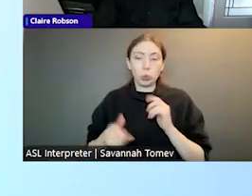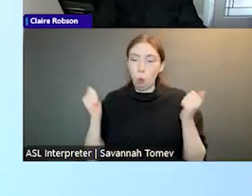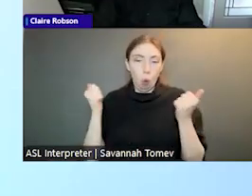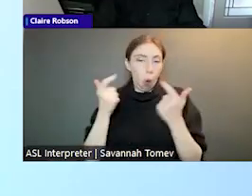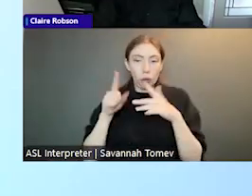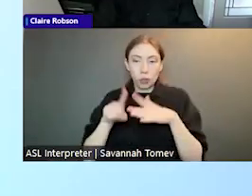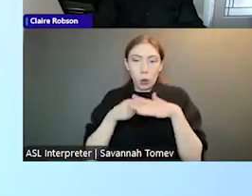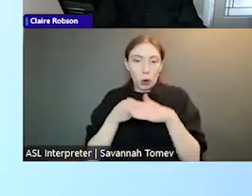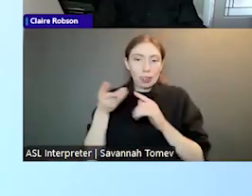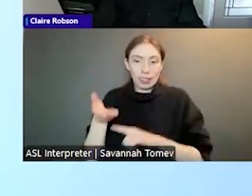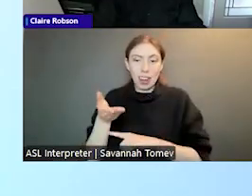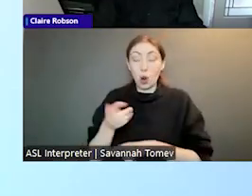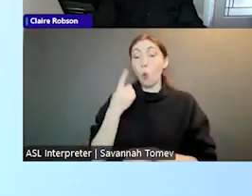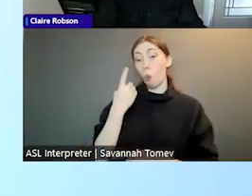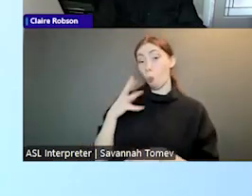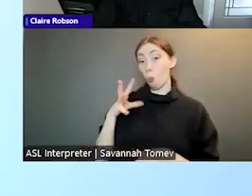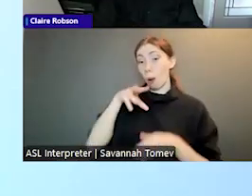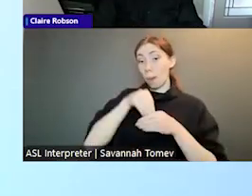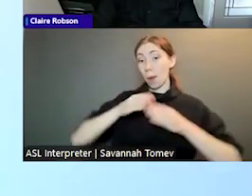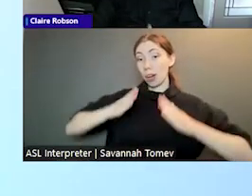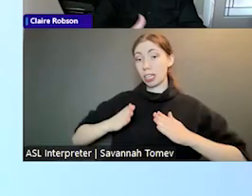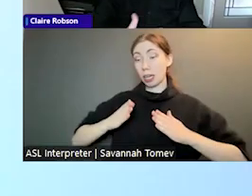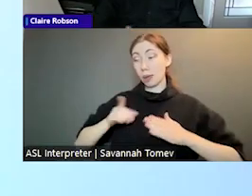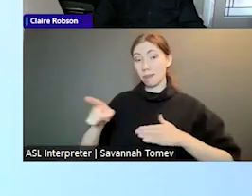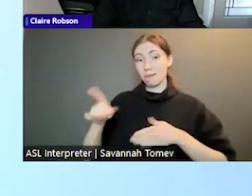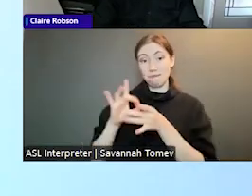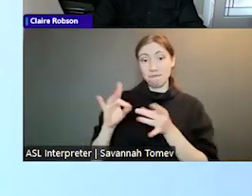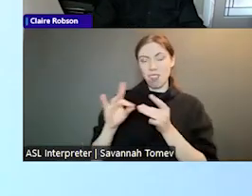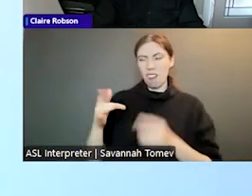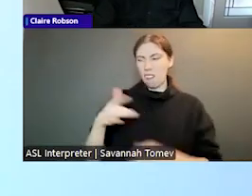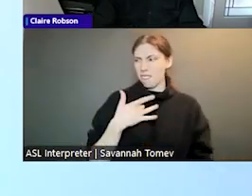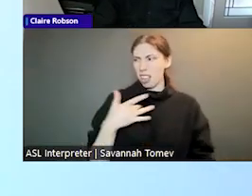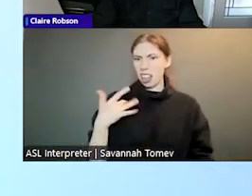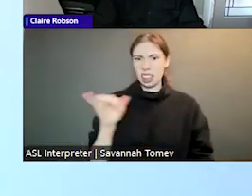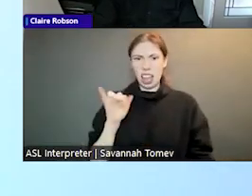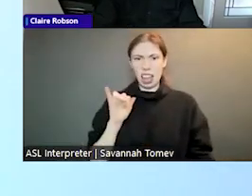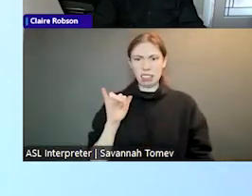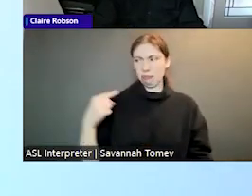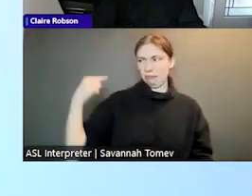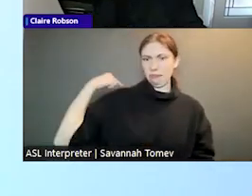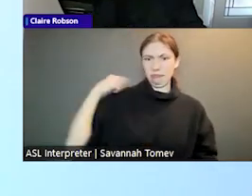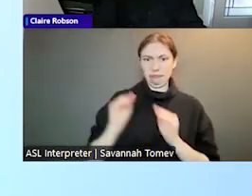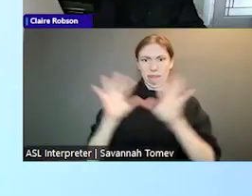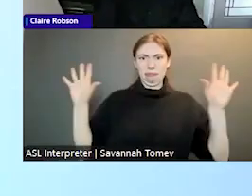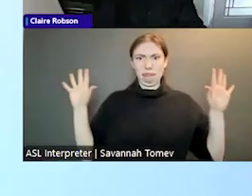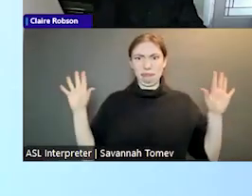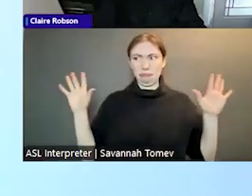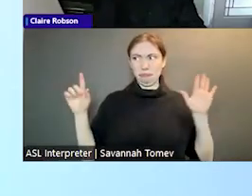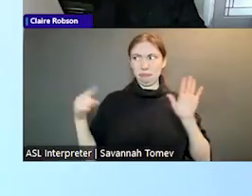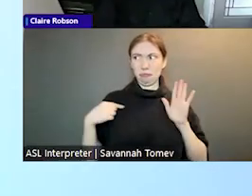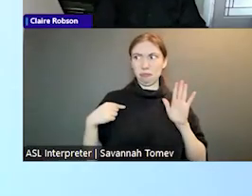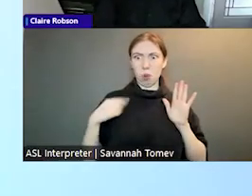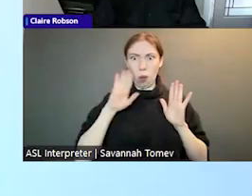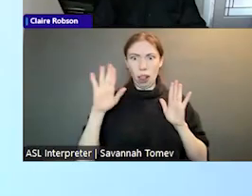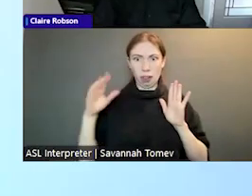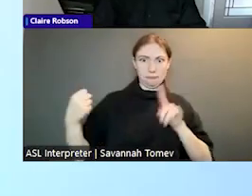a target on their backs. Of course, there's a chicken and egg situation here, which has been reflected in